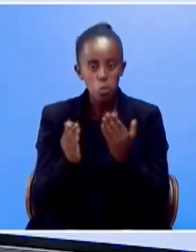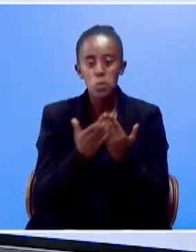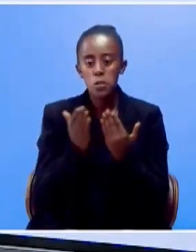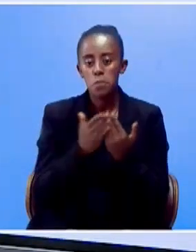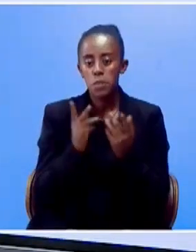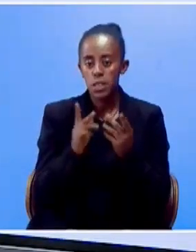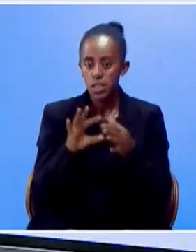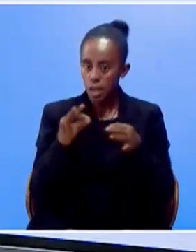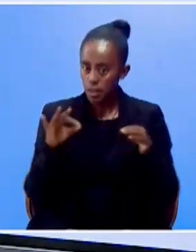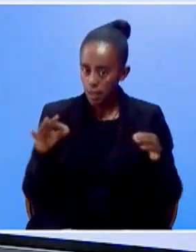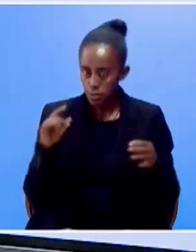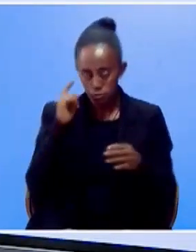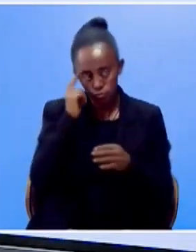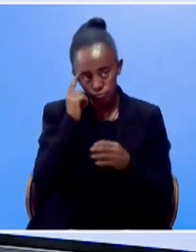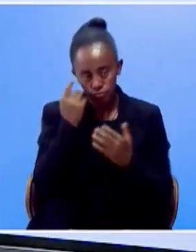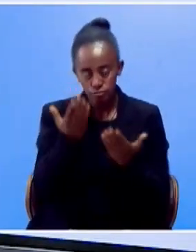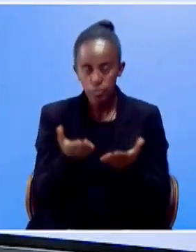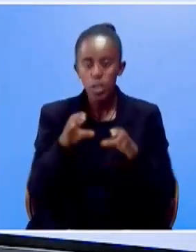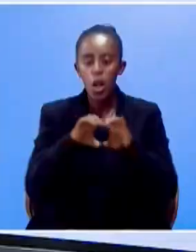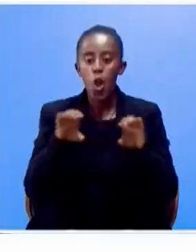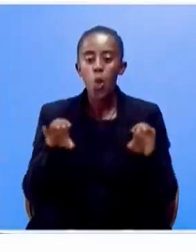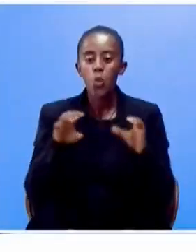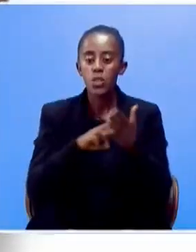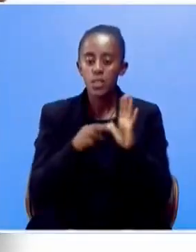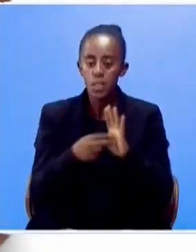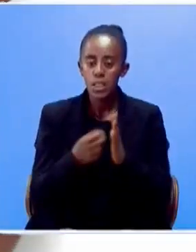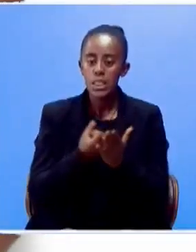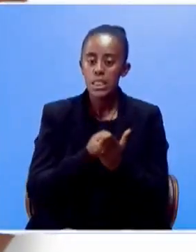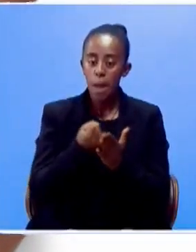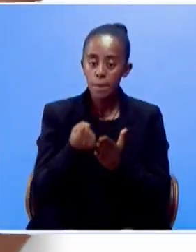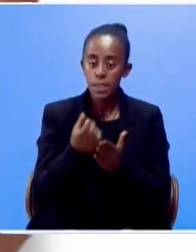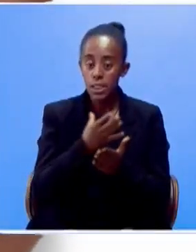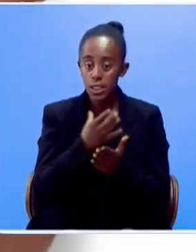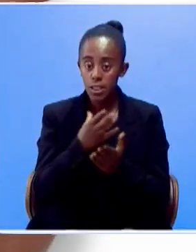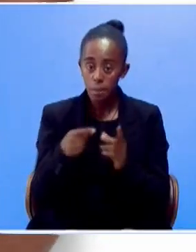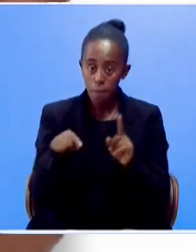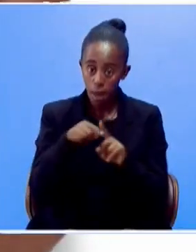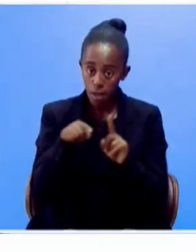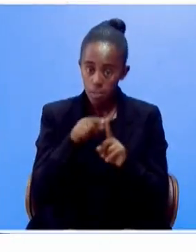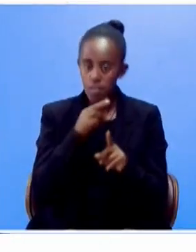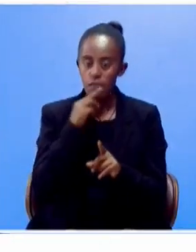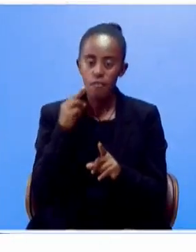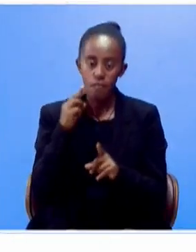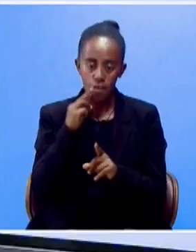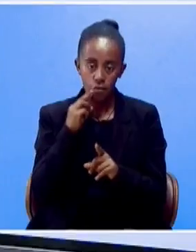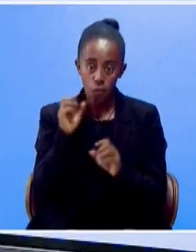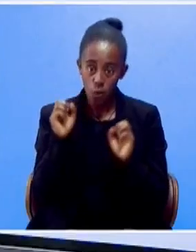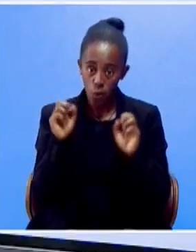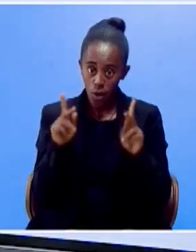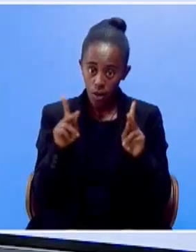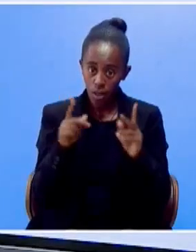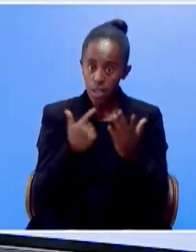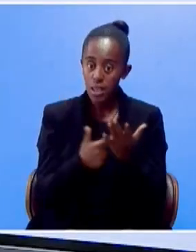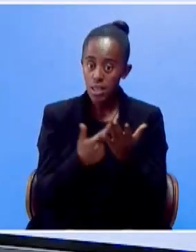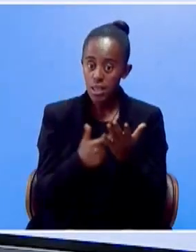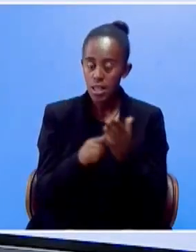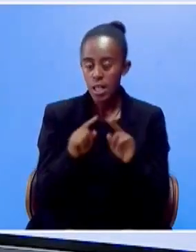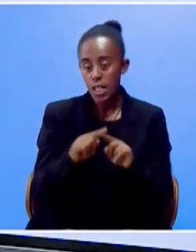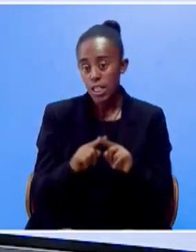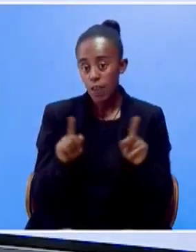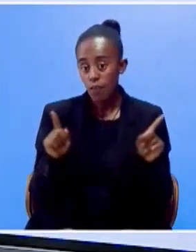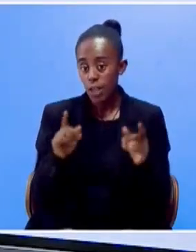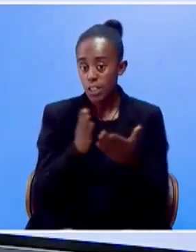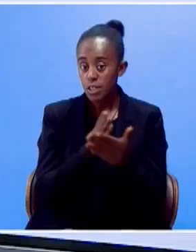we have seen, yeah? Yes, a clause, which means subject plus verb, okay? This is the difference